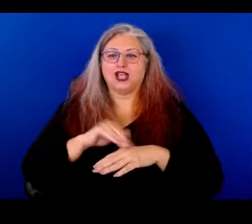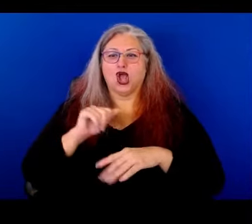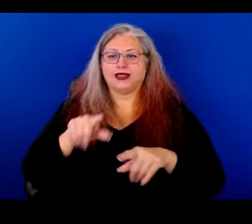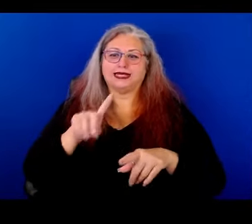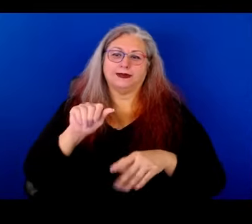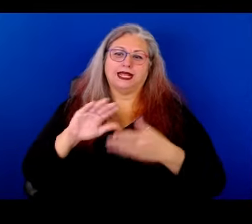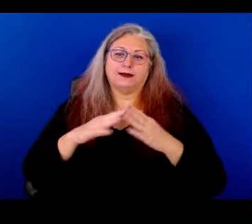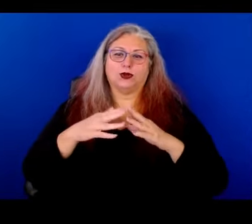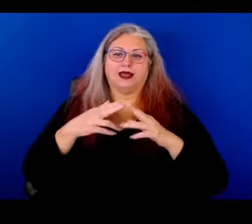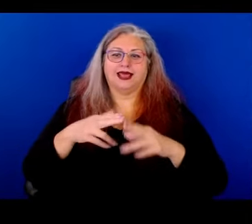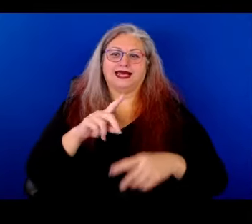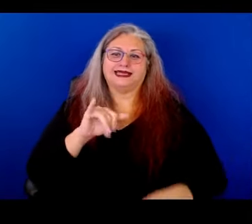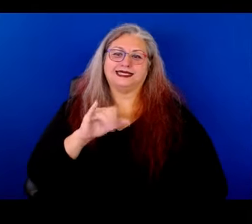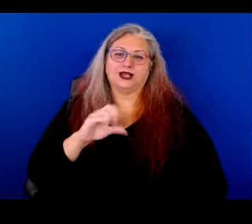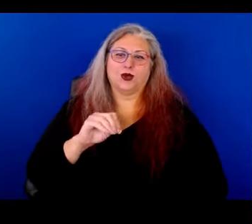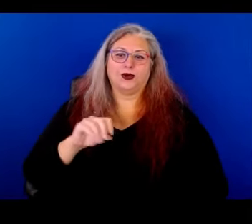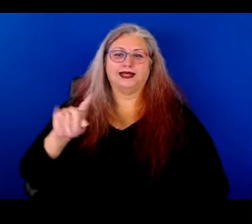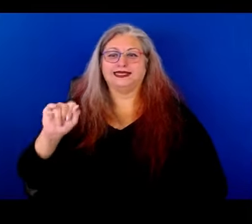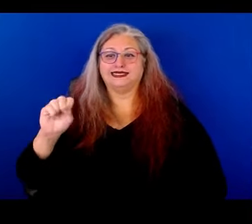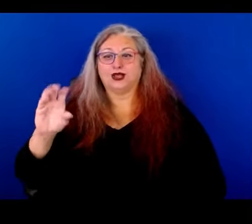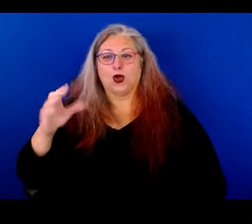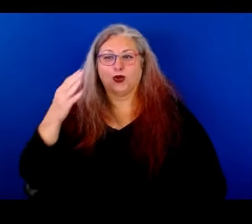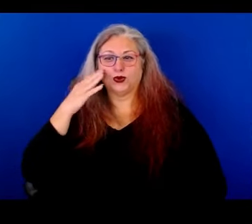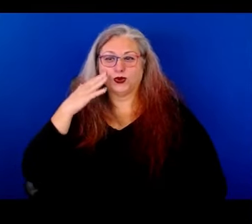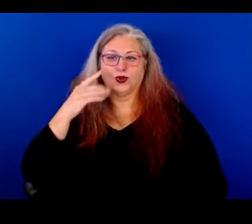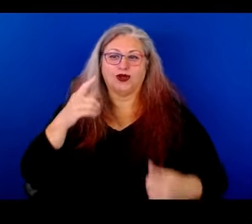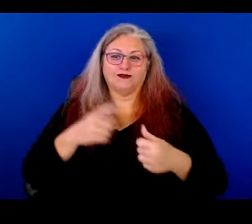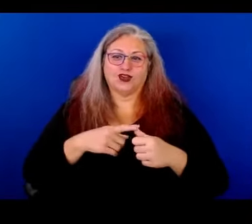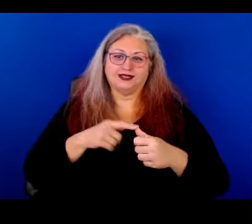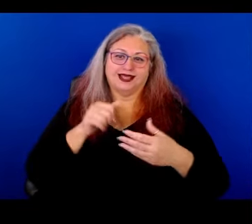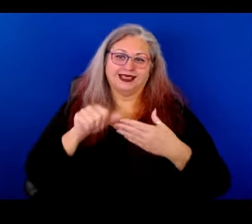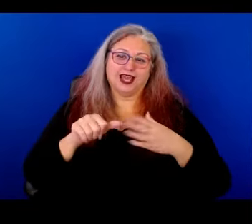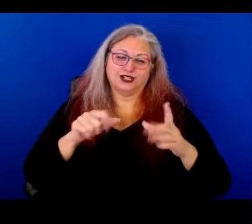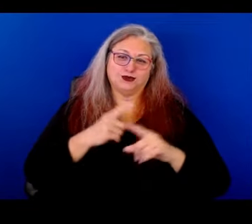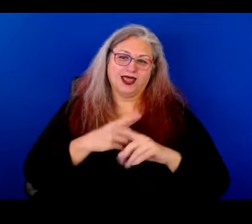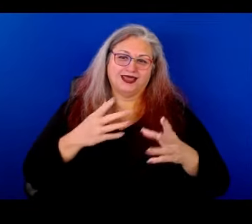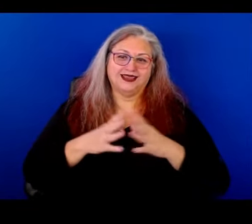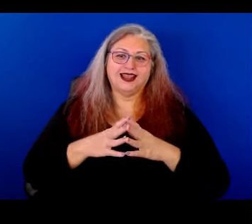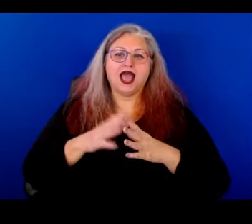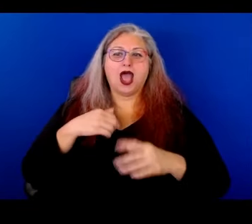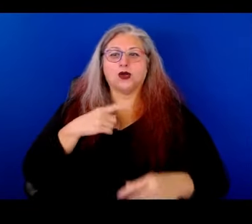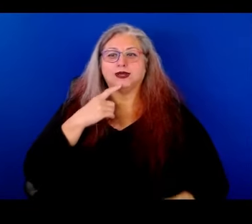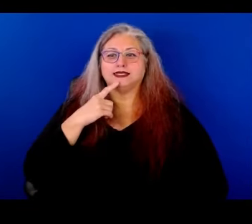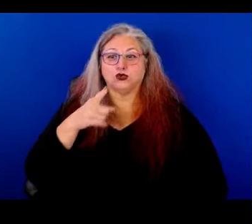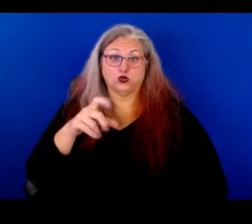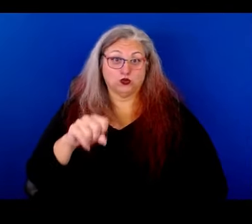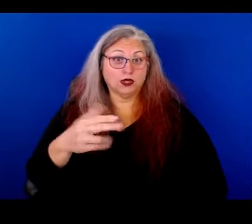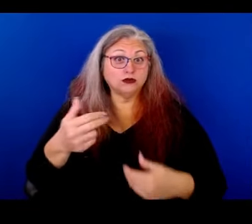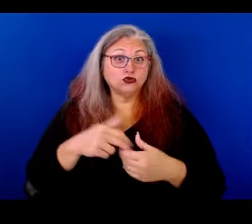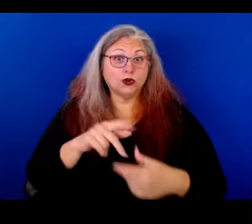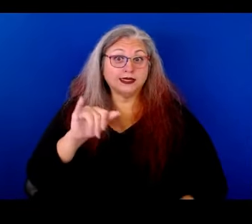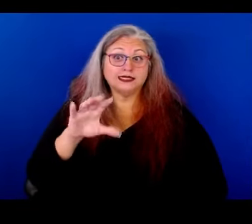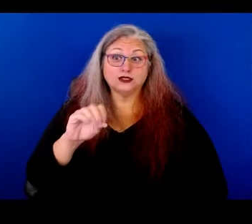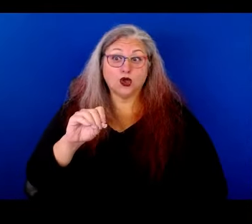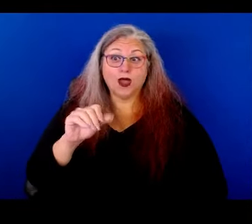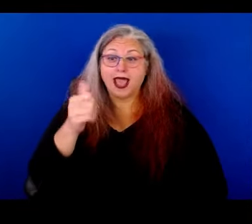disability community the disco, the first, you know, letters. And I always say, you can